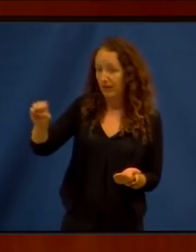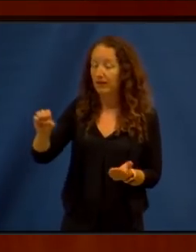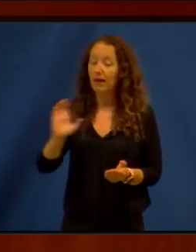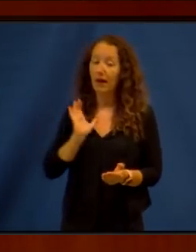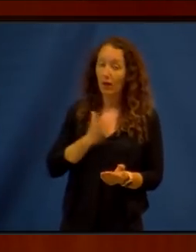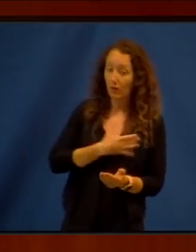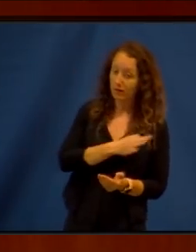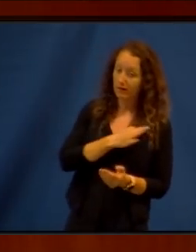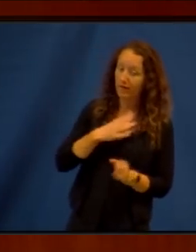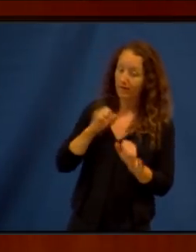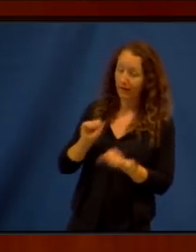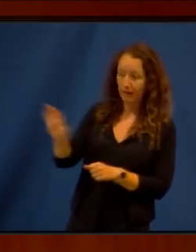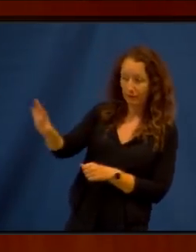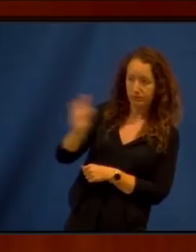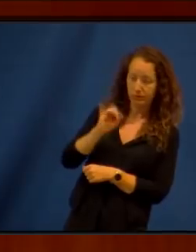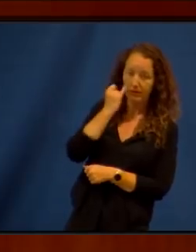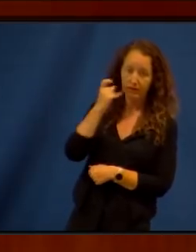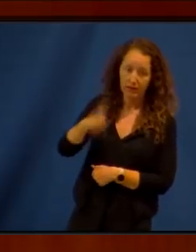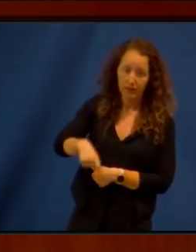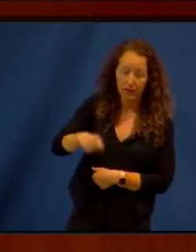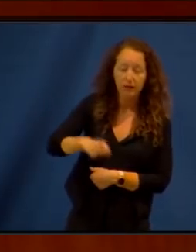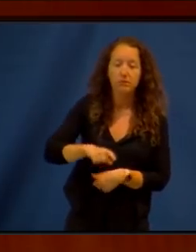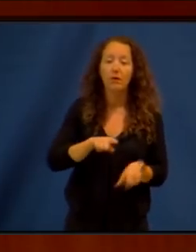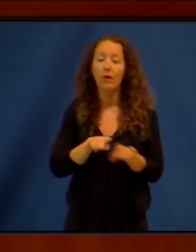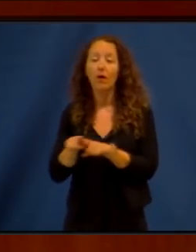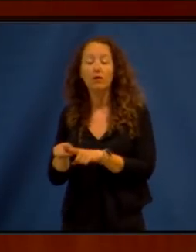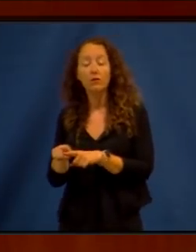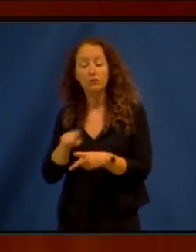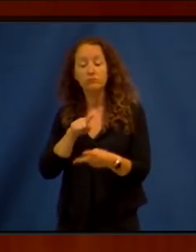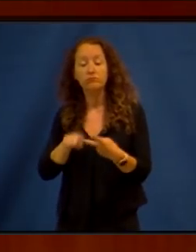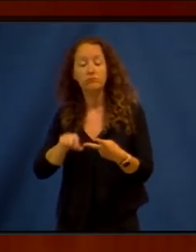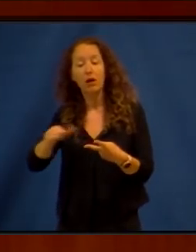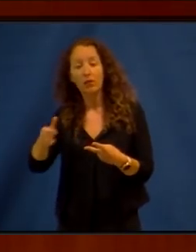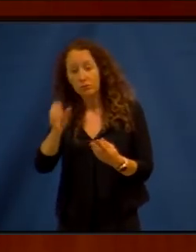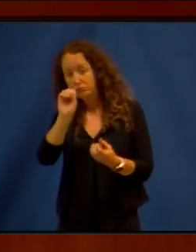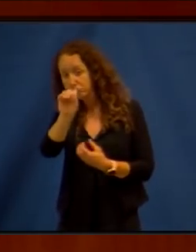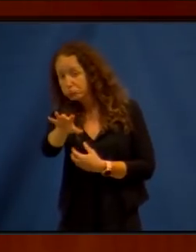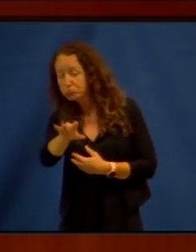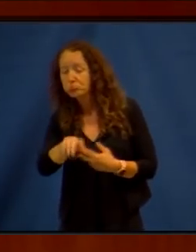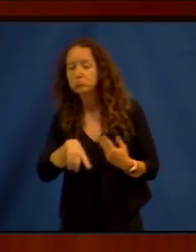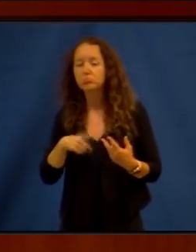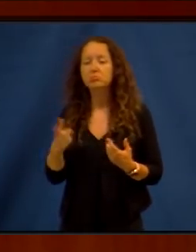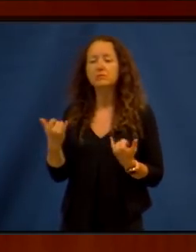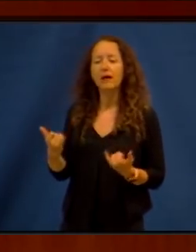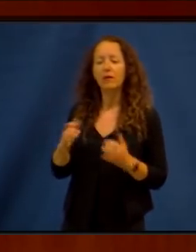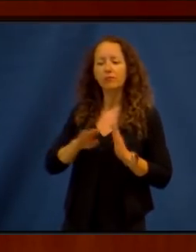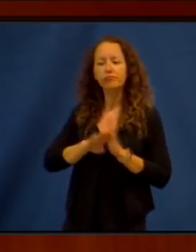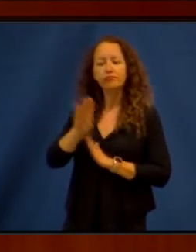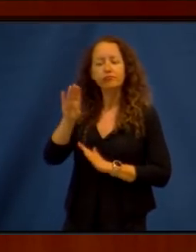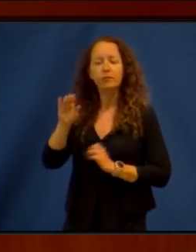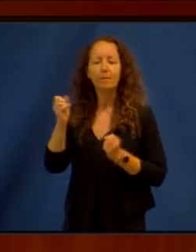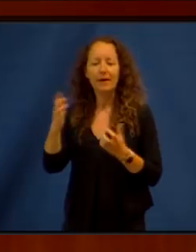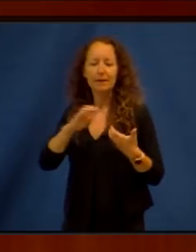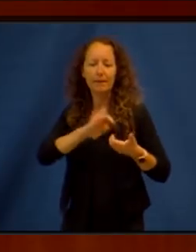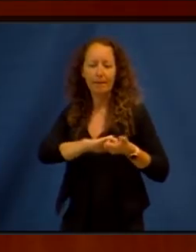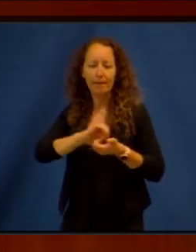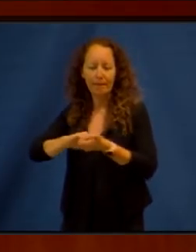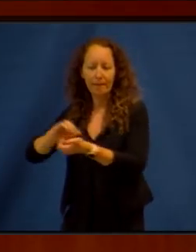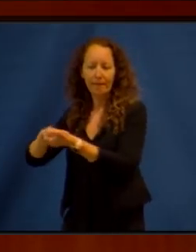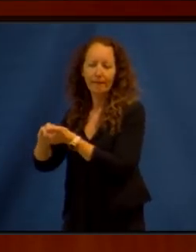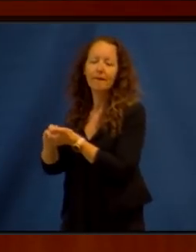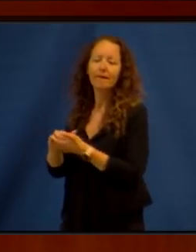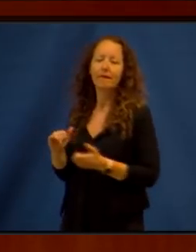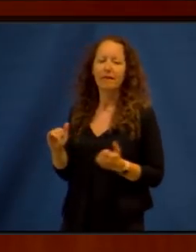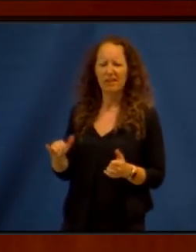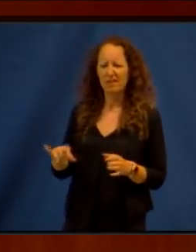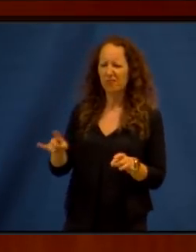are partnerships that are being created. I think that through this pandemic, we're finding out that many of us have to come together to